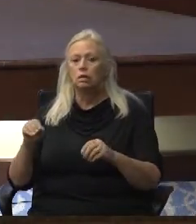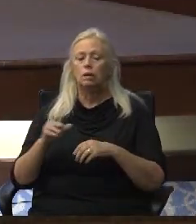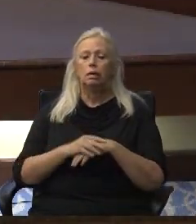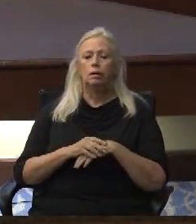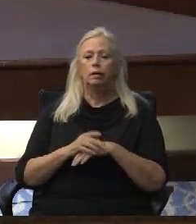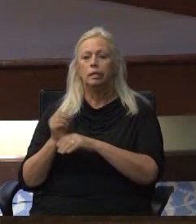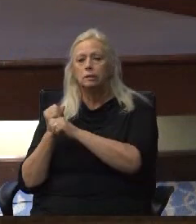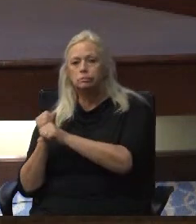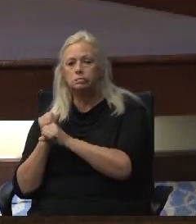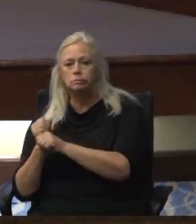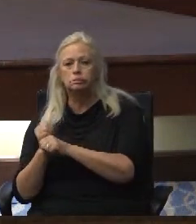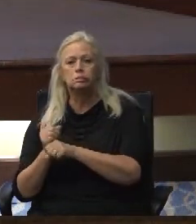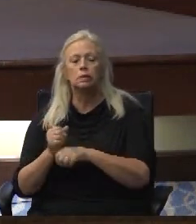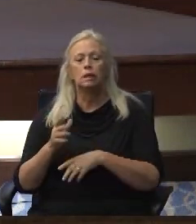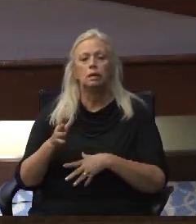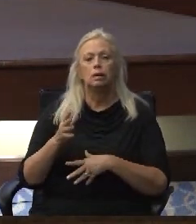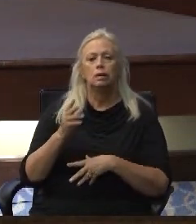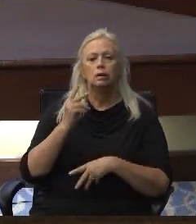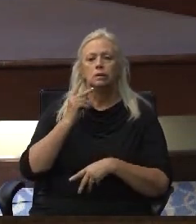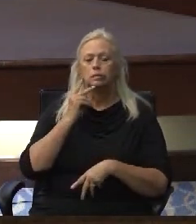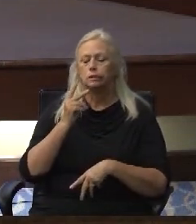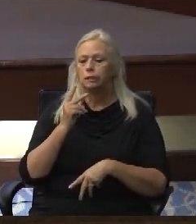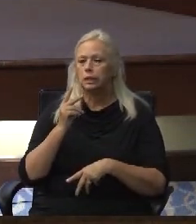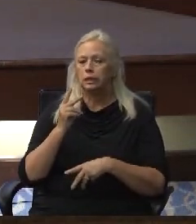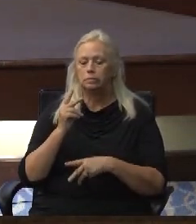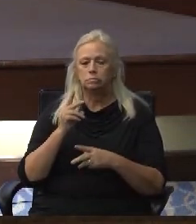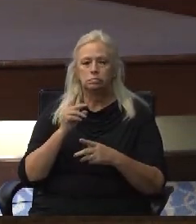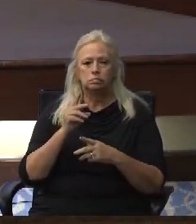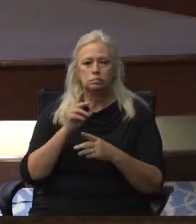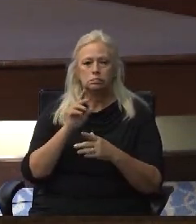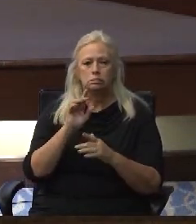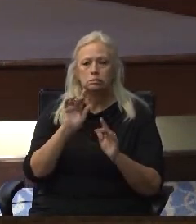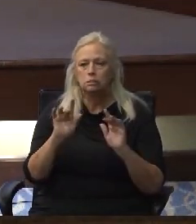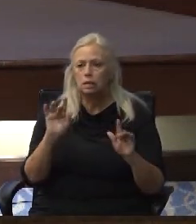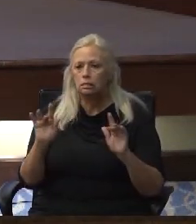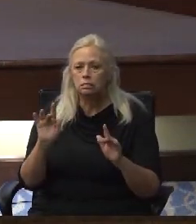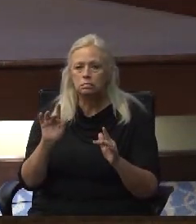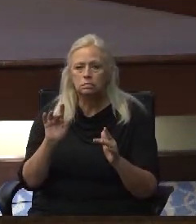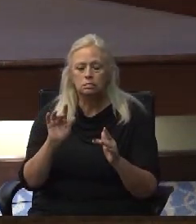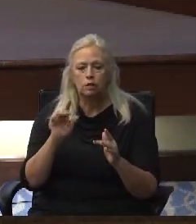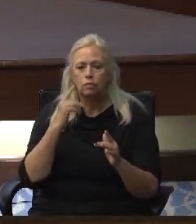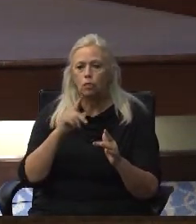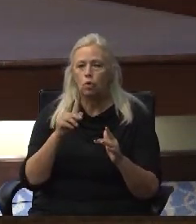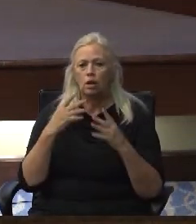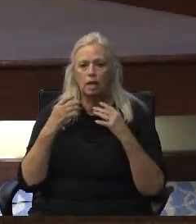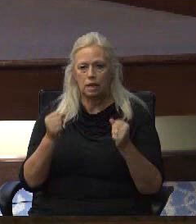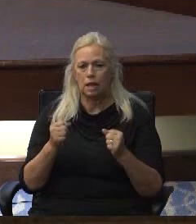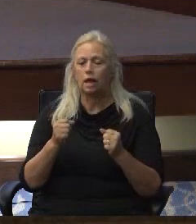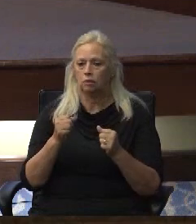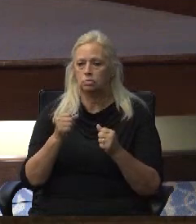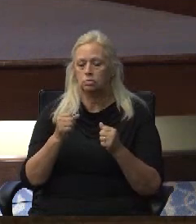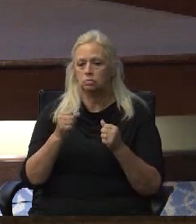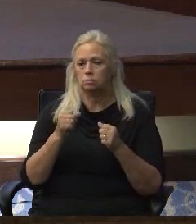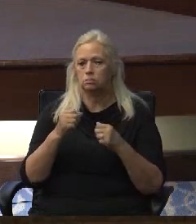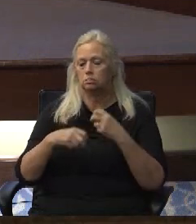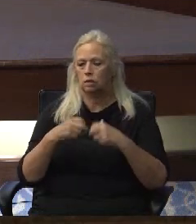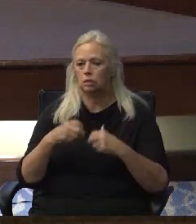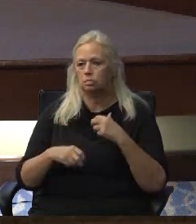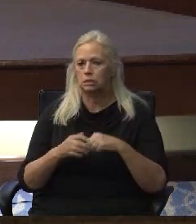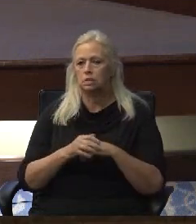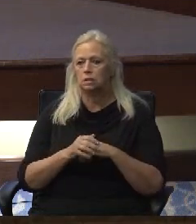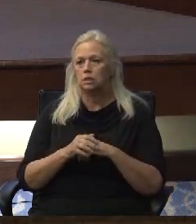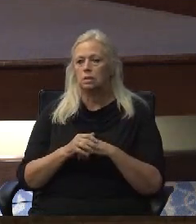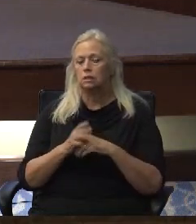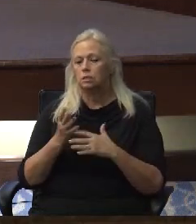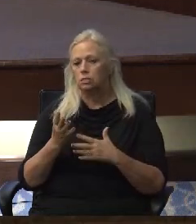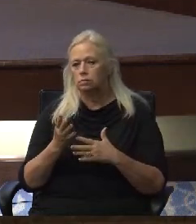turn to for every other healthcare issue that we face. And so if 330 names are going to go there, I think it's something to weigh